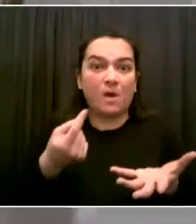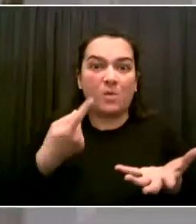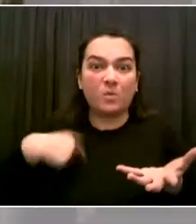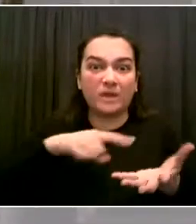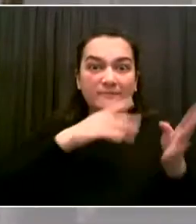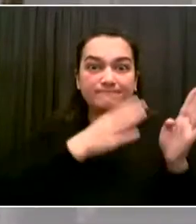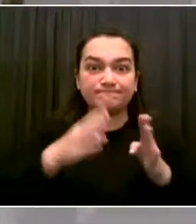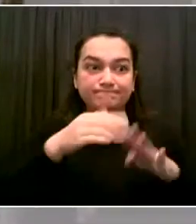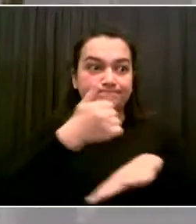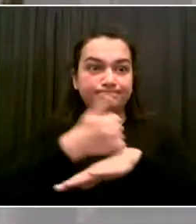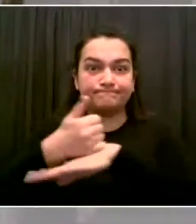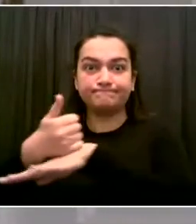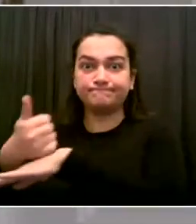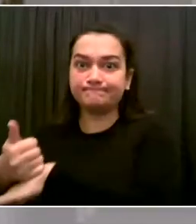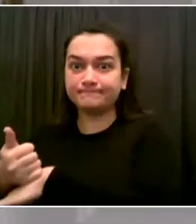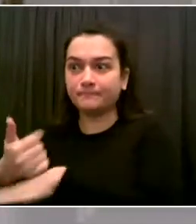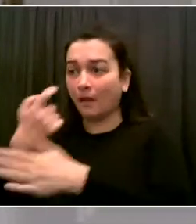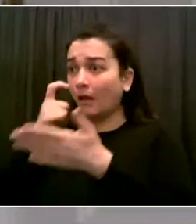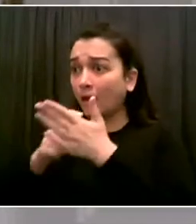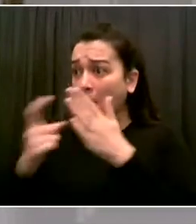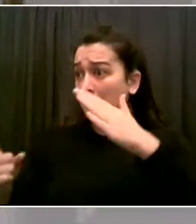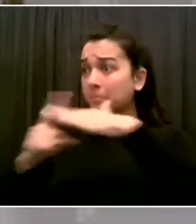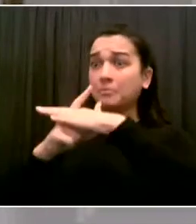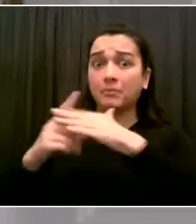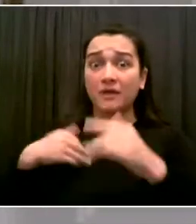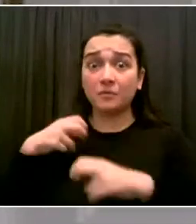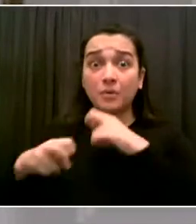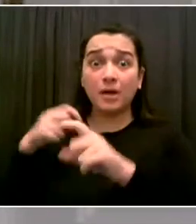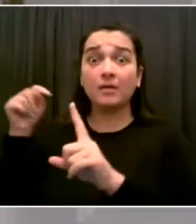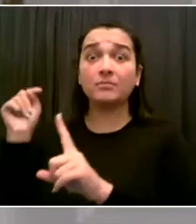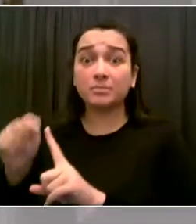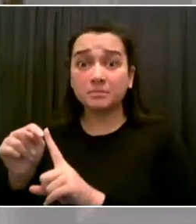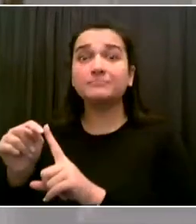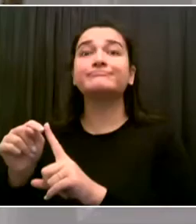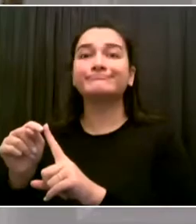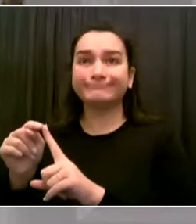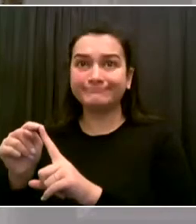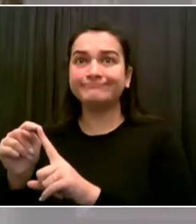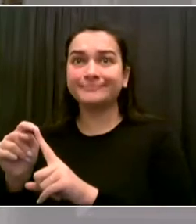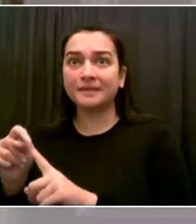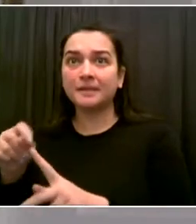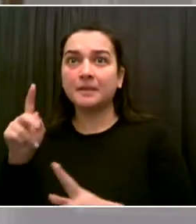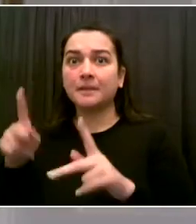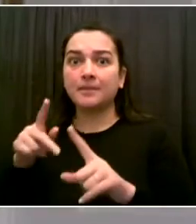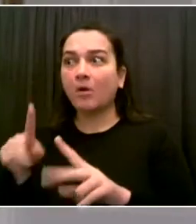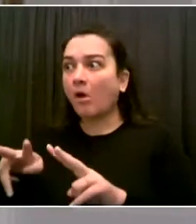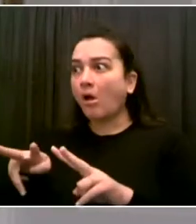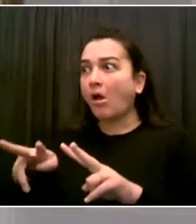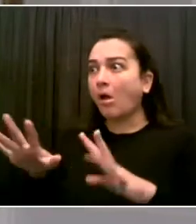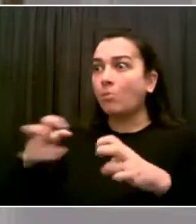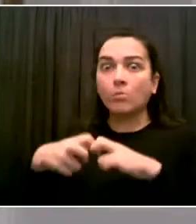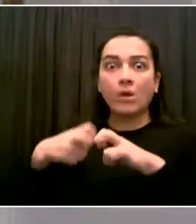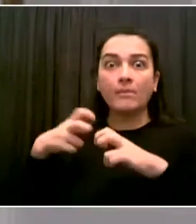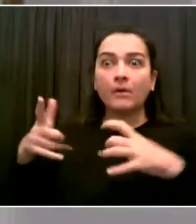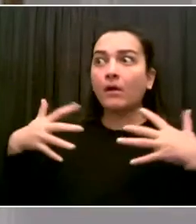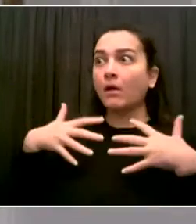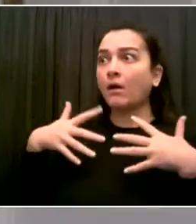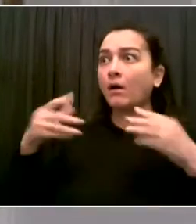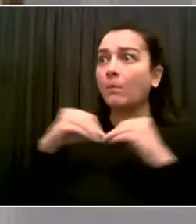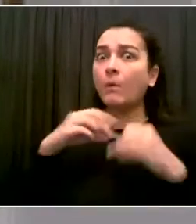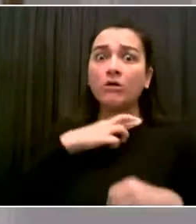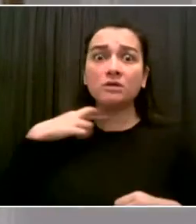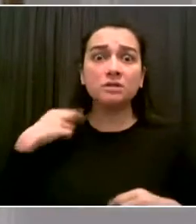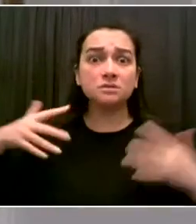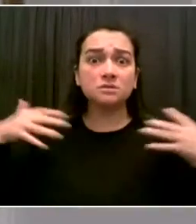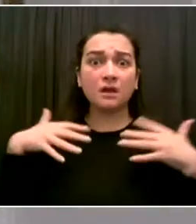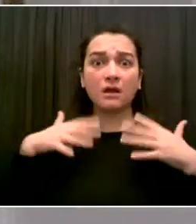will perceive that as meaning the action that you're going to take is risky. Other people, and the message that I hope people receive is, this